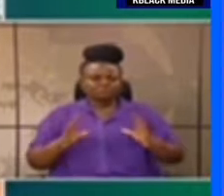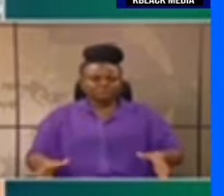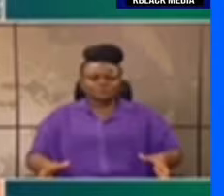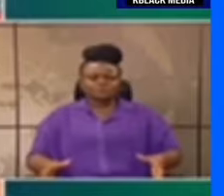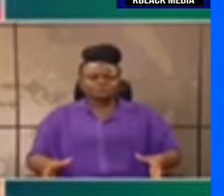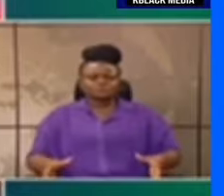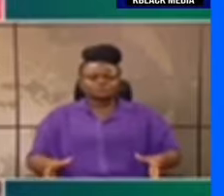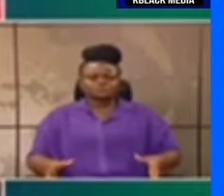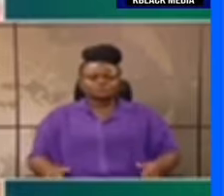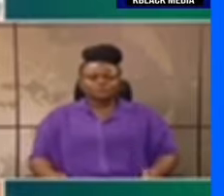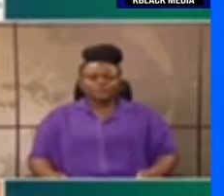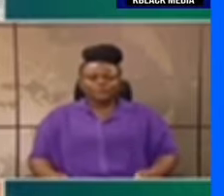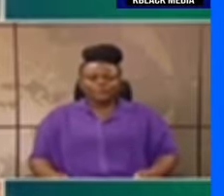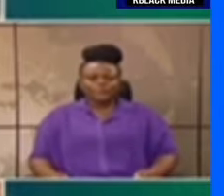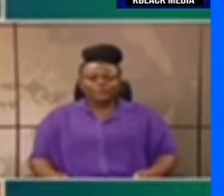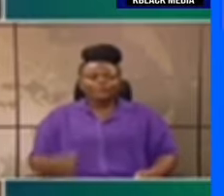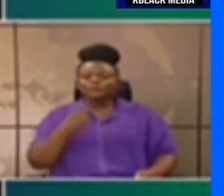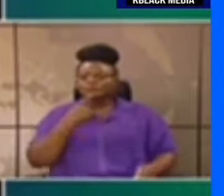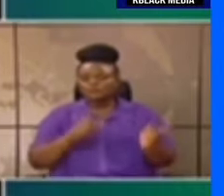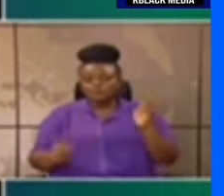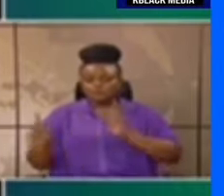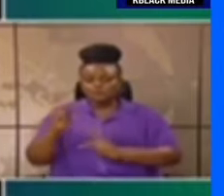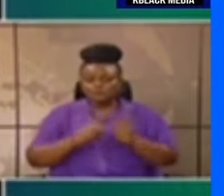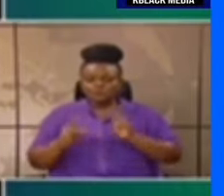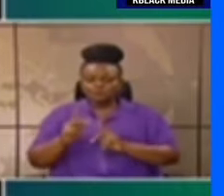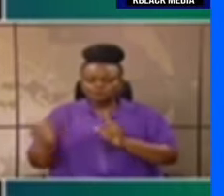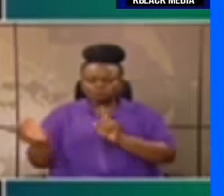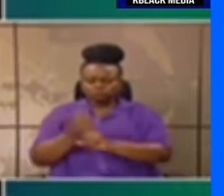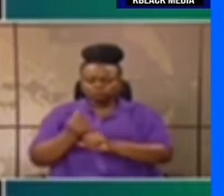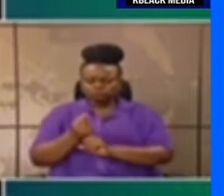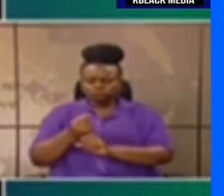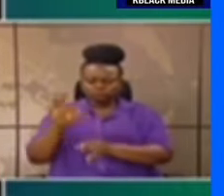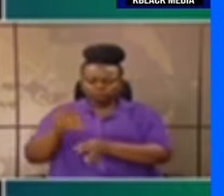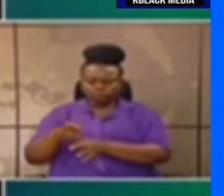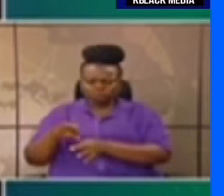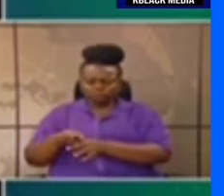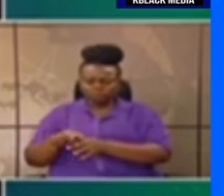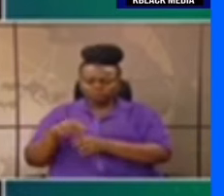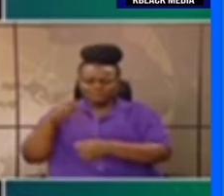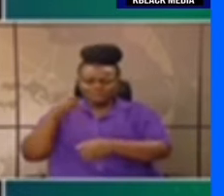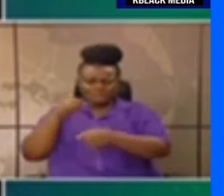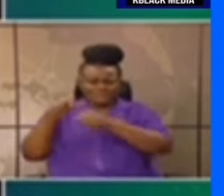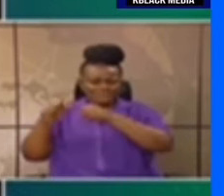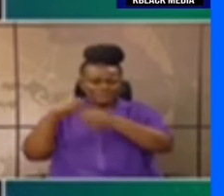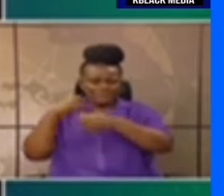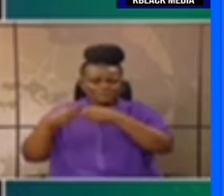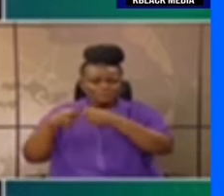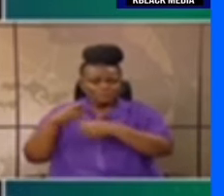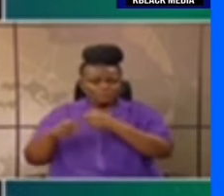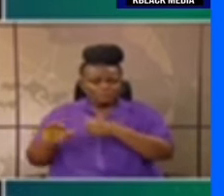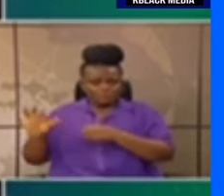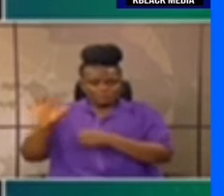life, and I force war. Omar, Yatsu, or more as a result of this election, whatever, whatever. Are there